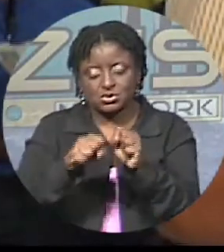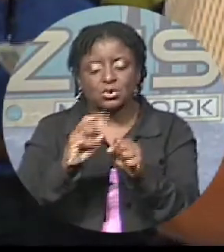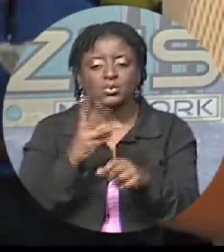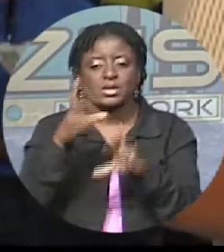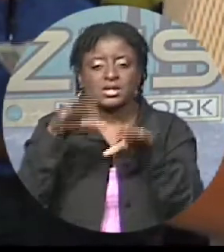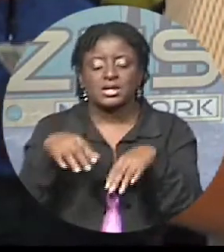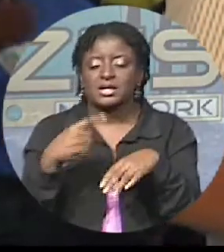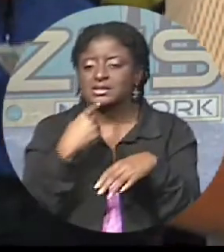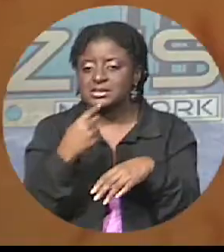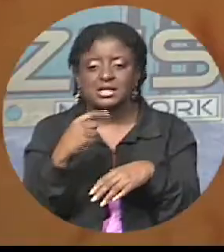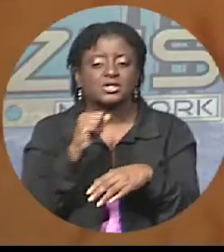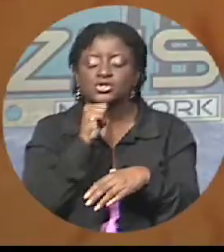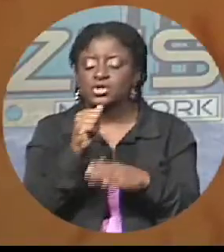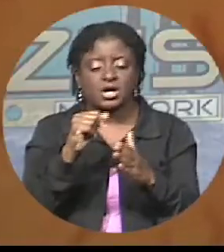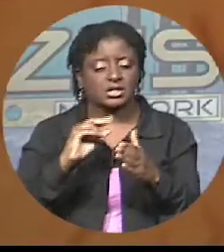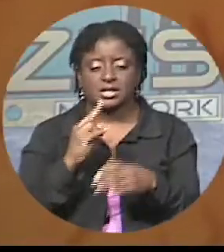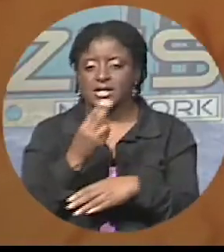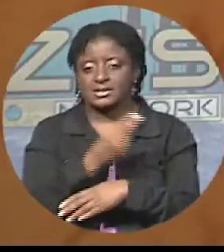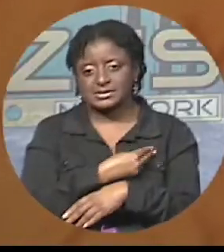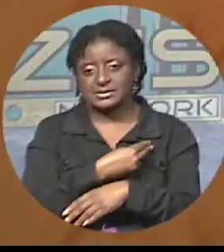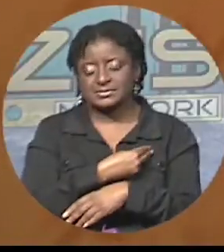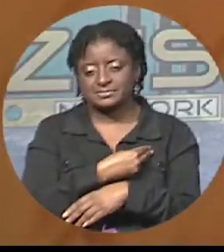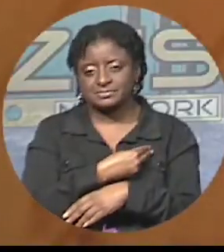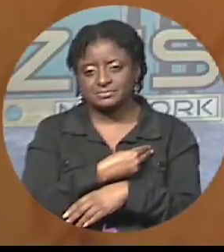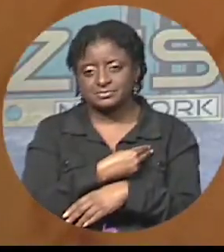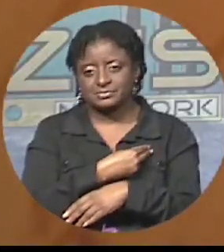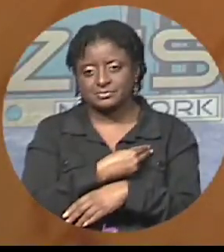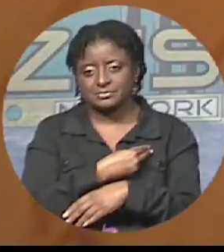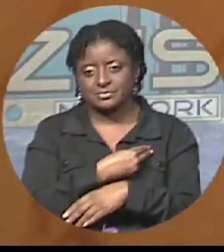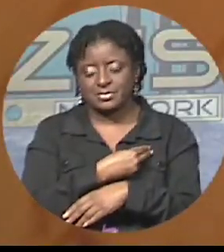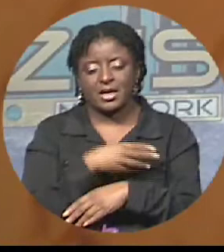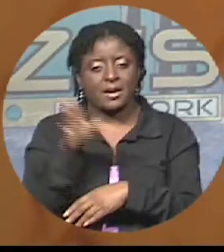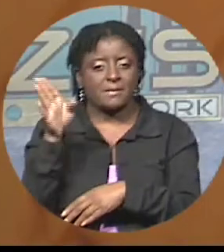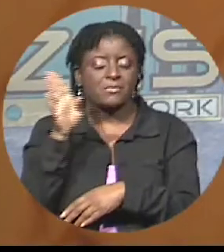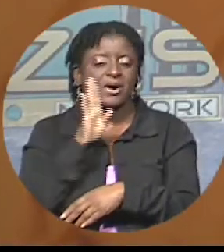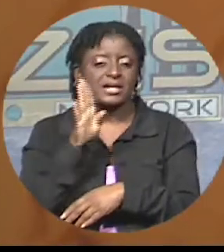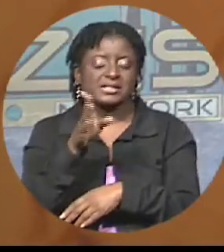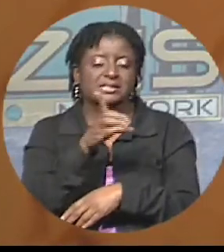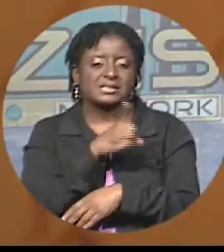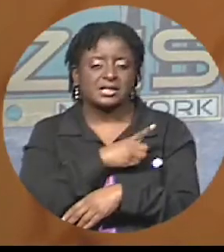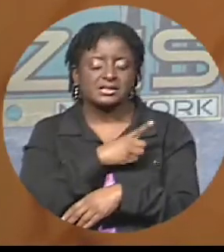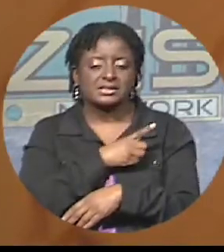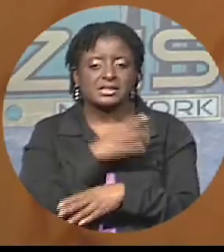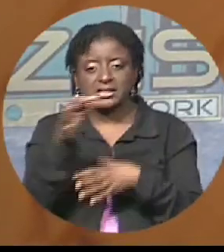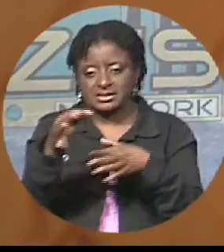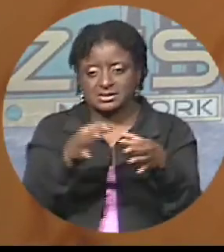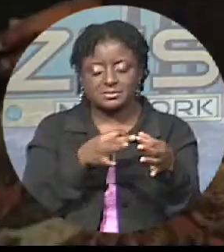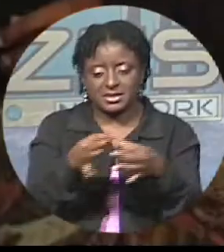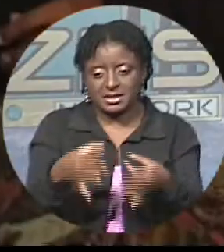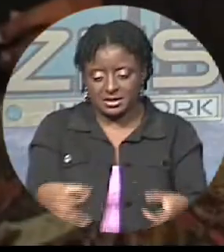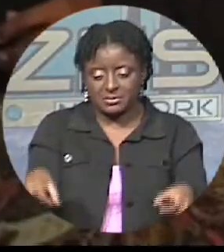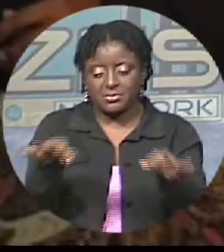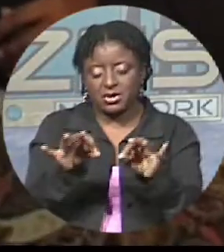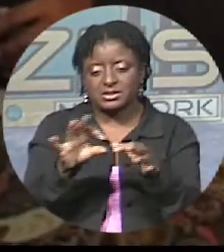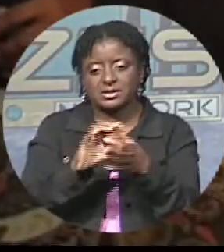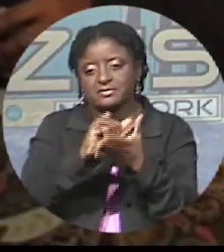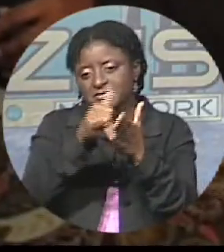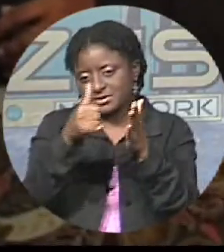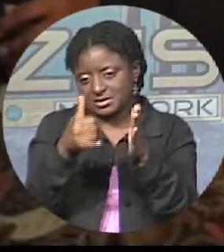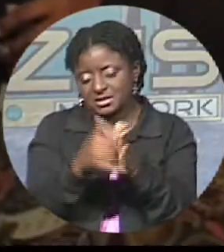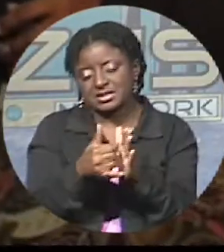say, not us. In her presentation, committee member Brandis Duncanson underscored the importance of these amendments through a